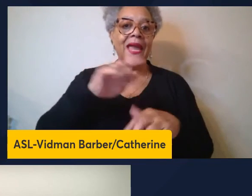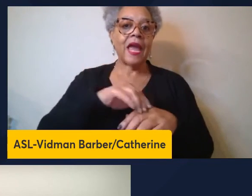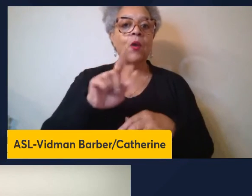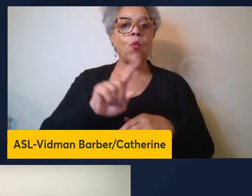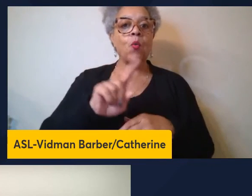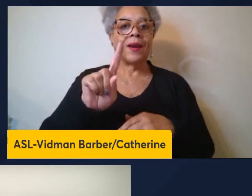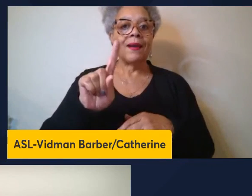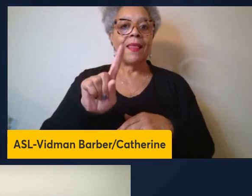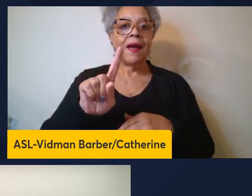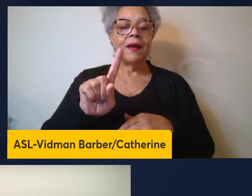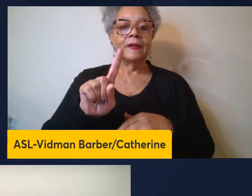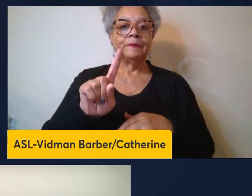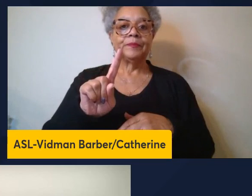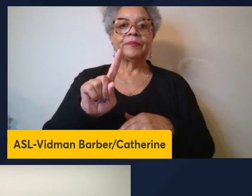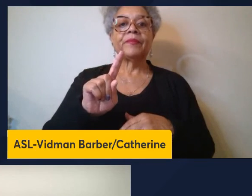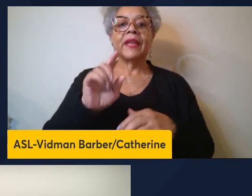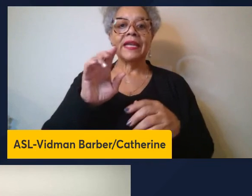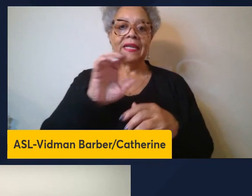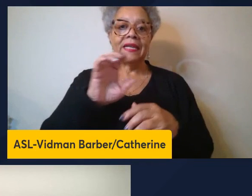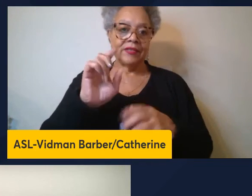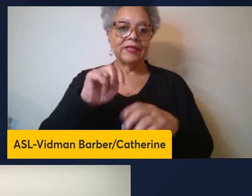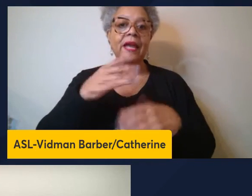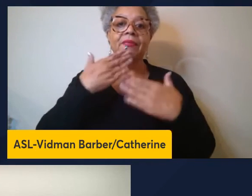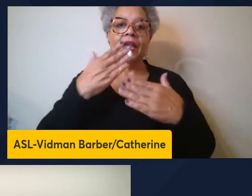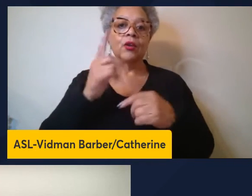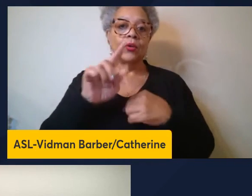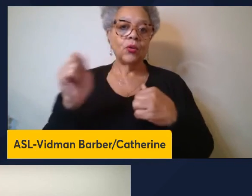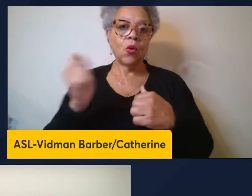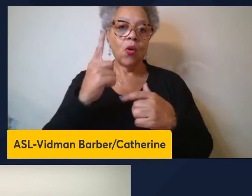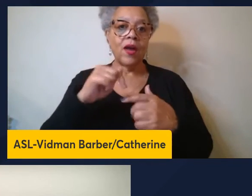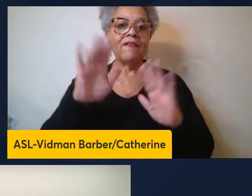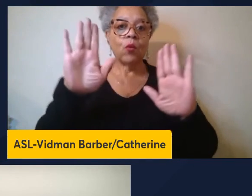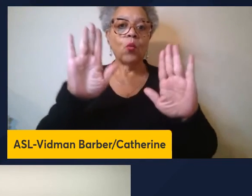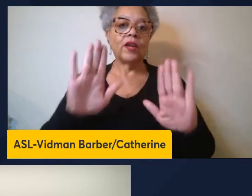Thank you, everyone. Have a wonderful day. Thank you.